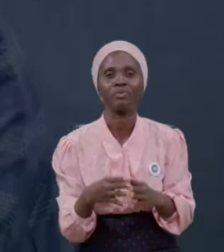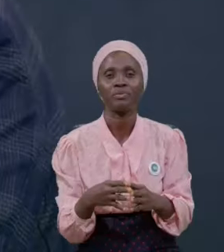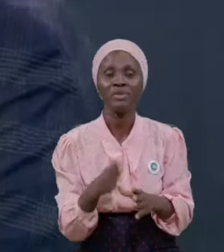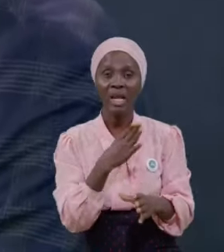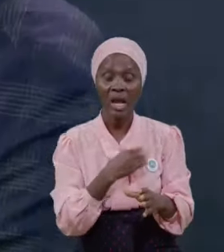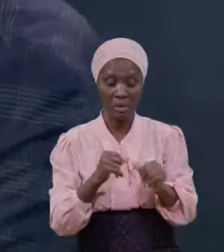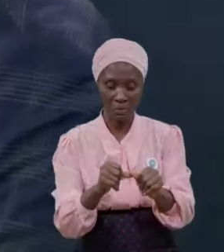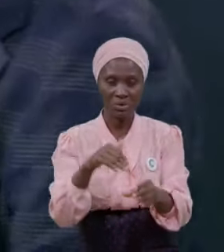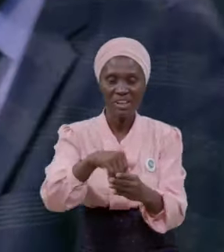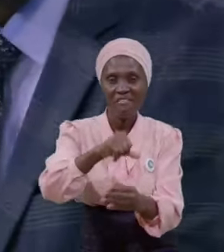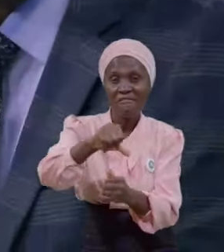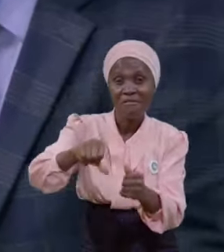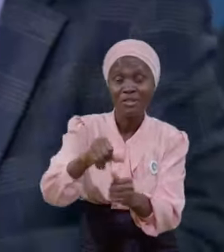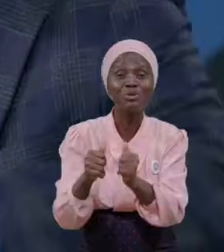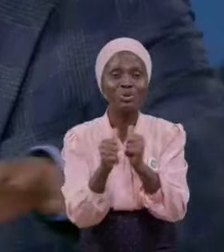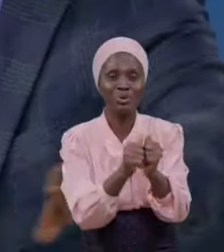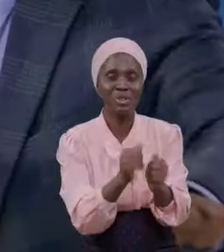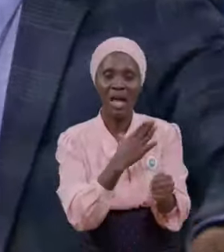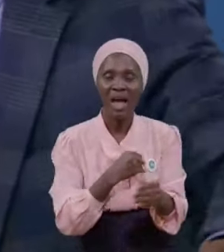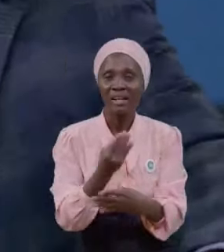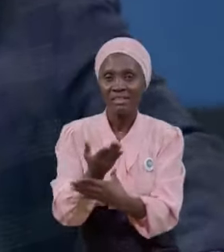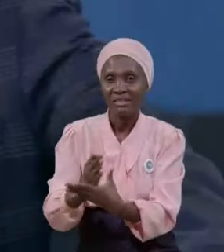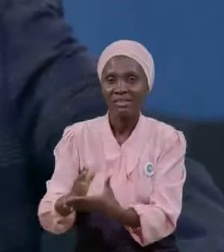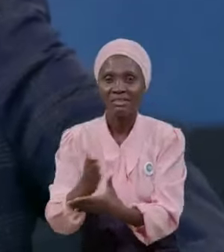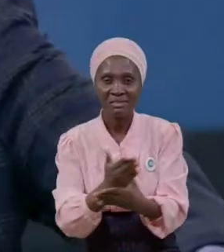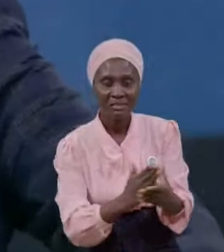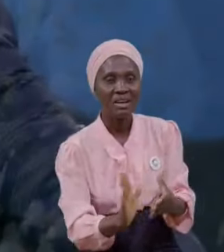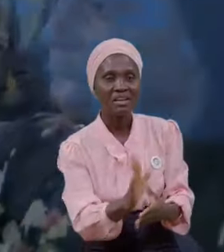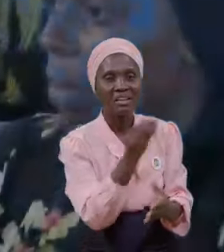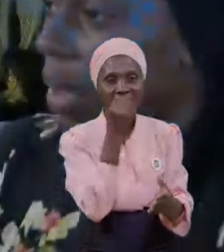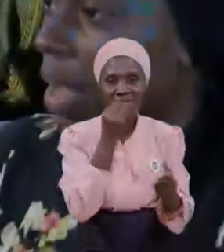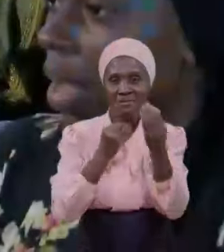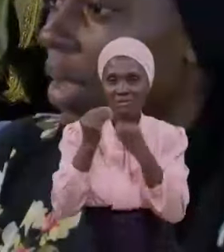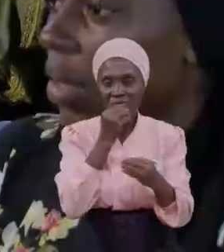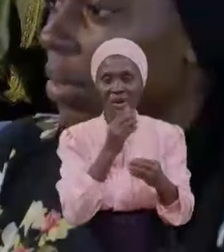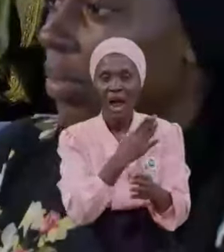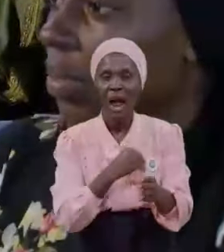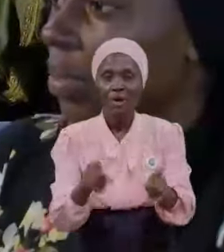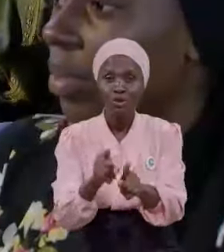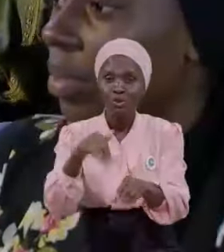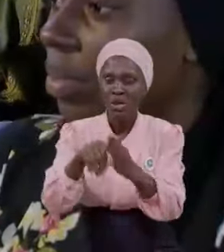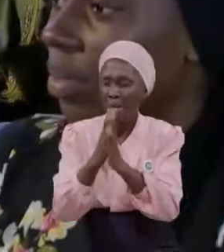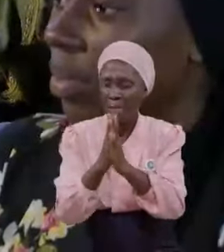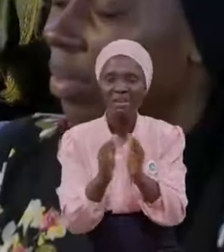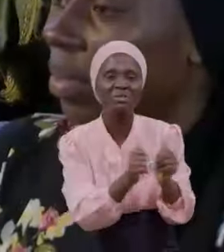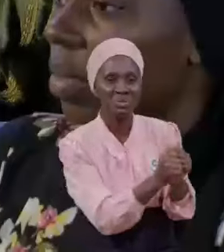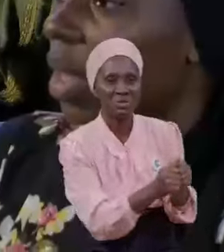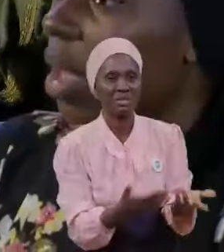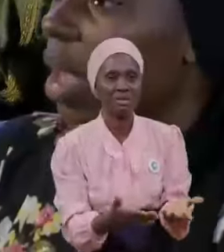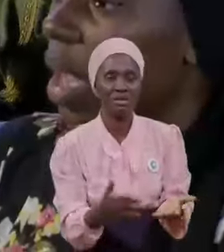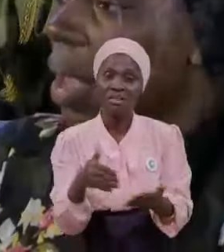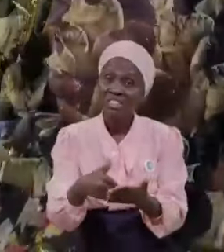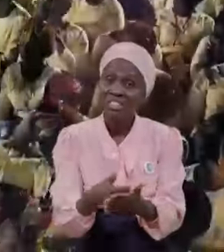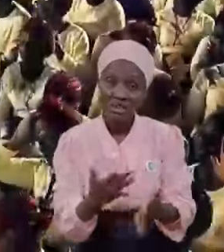and in prayers. New life has come to you. New life has come to